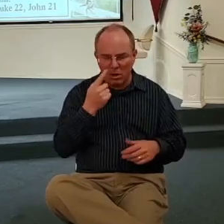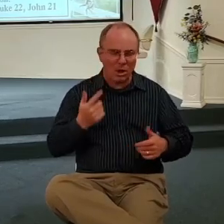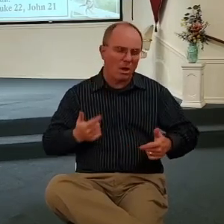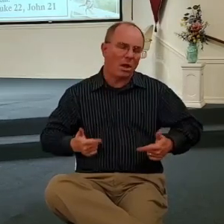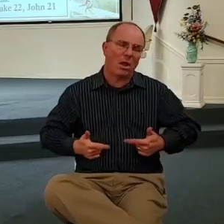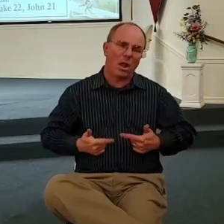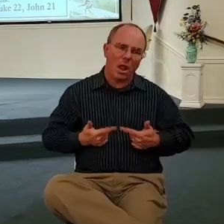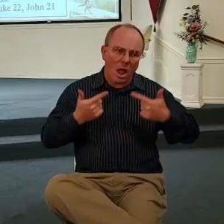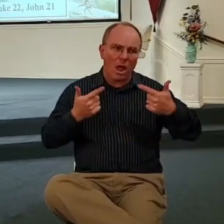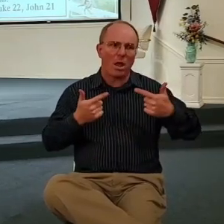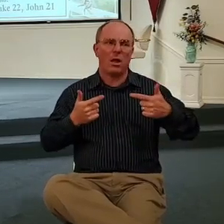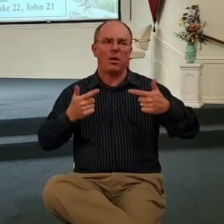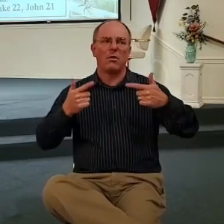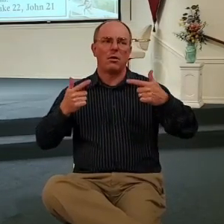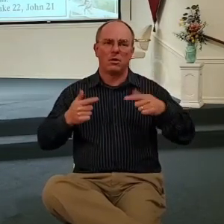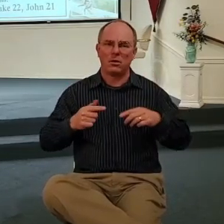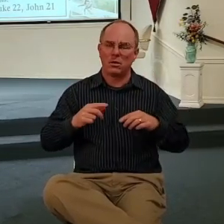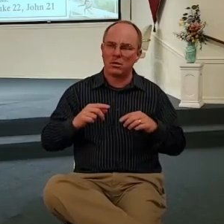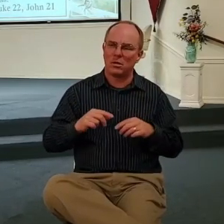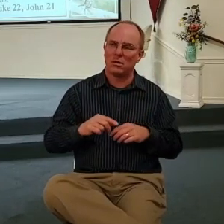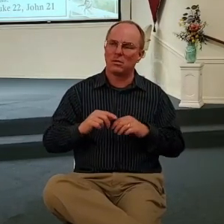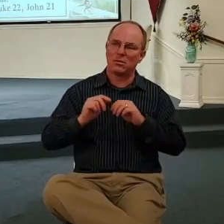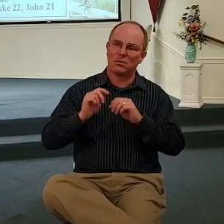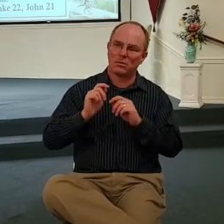they had gone through.